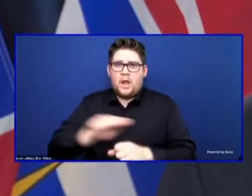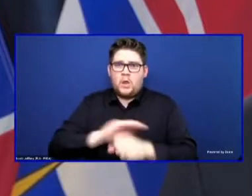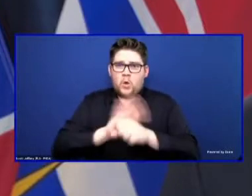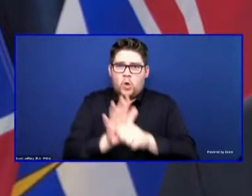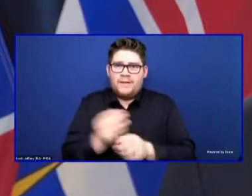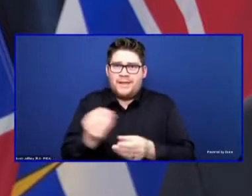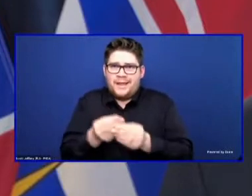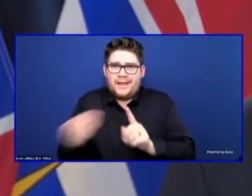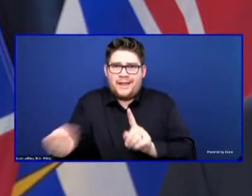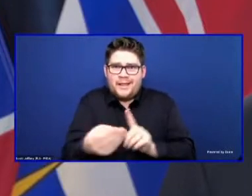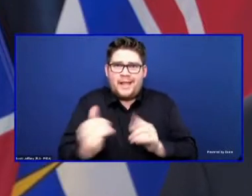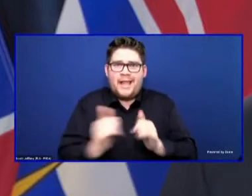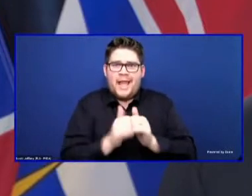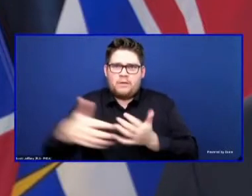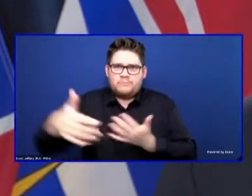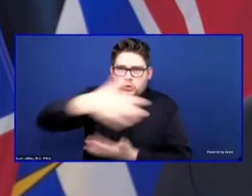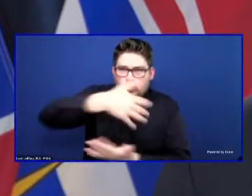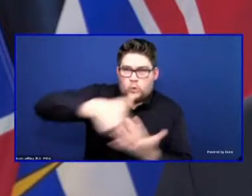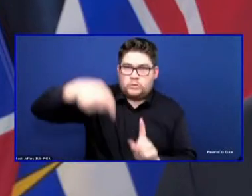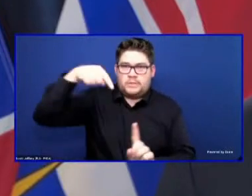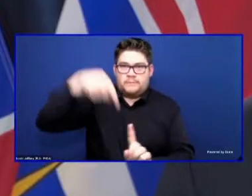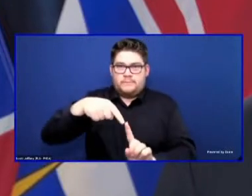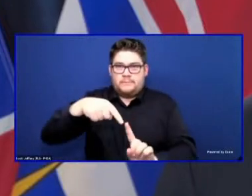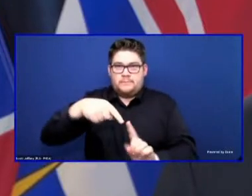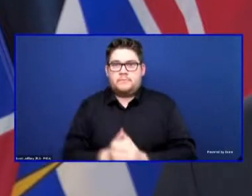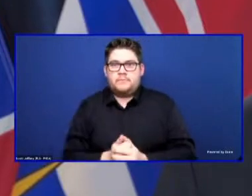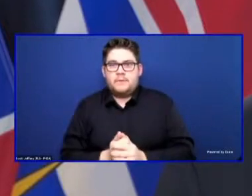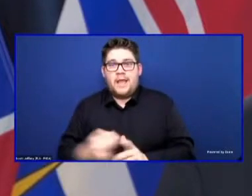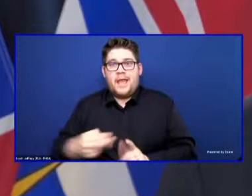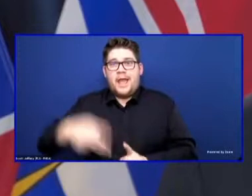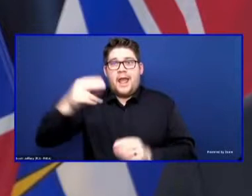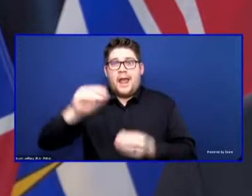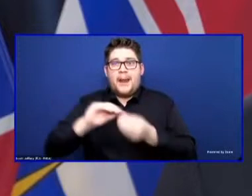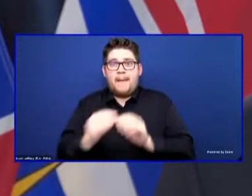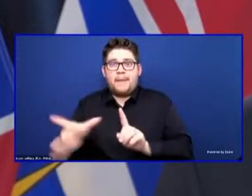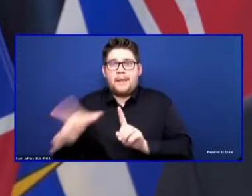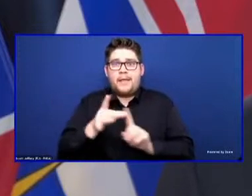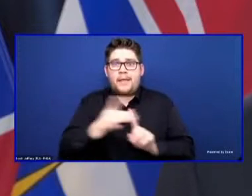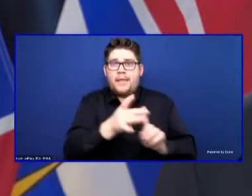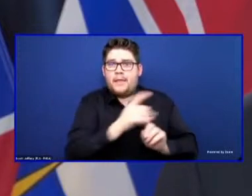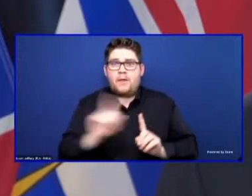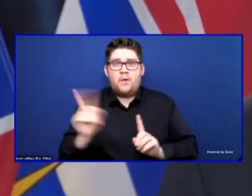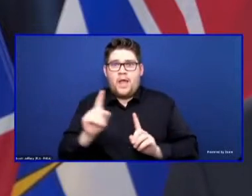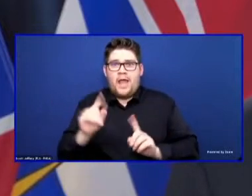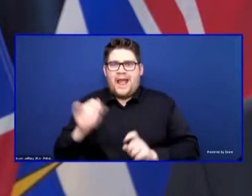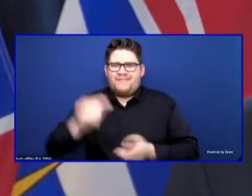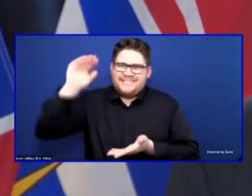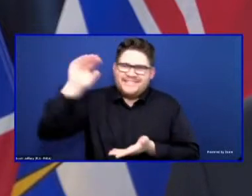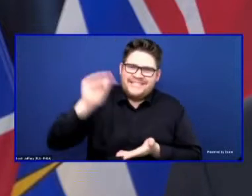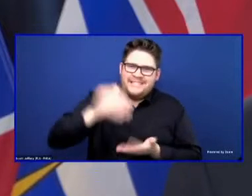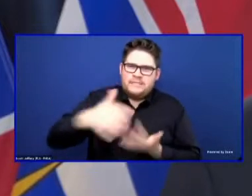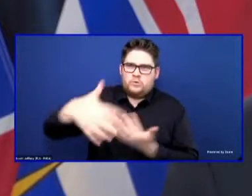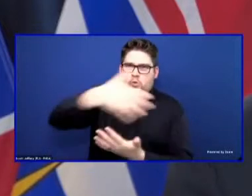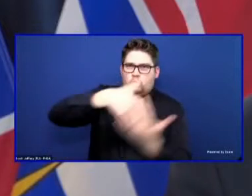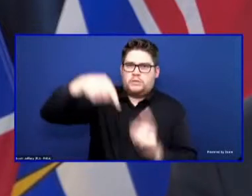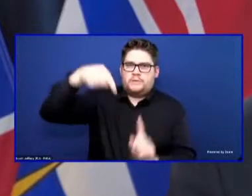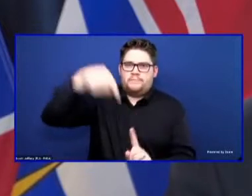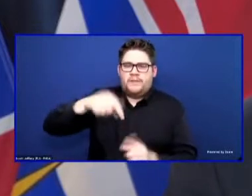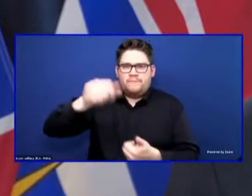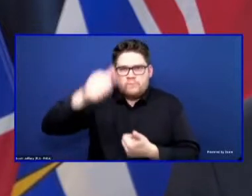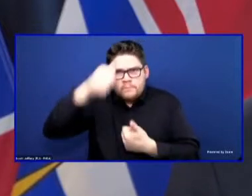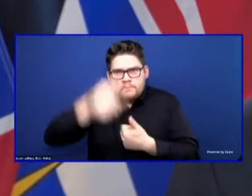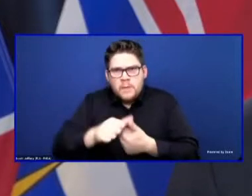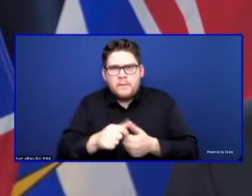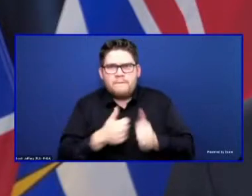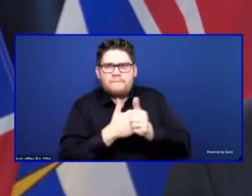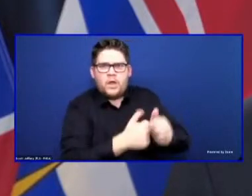now with these case counts to reduce our social interactions and focus on the public health measures and the public health guidance we've seen, and we